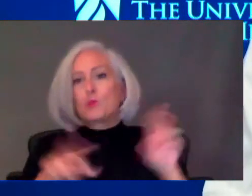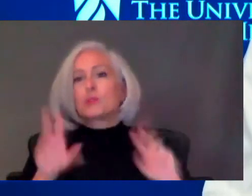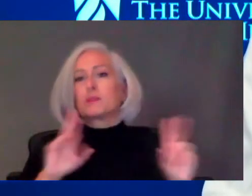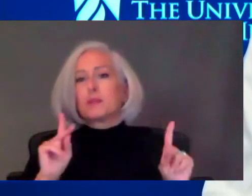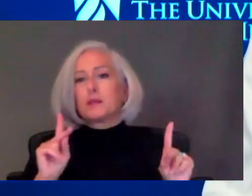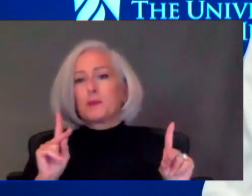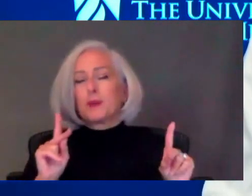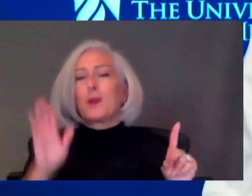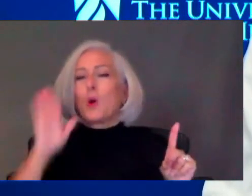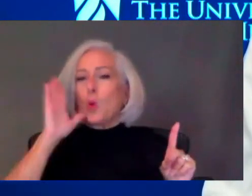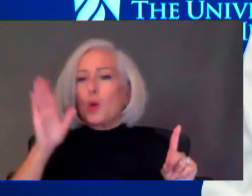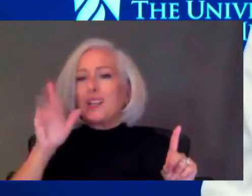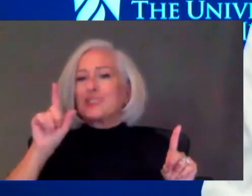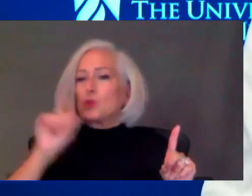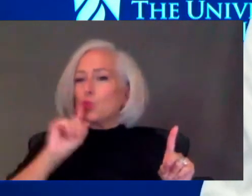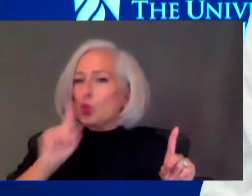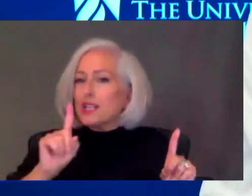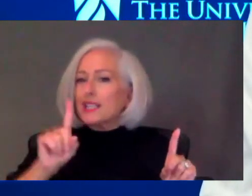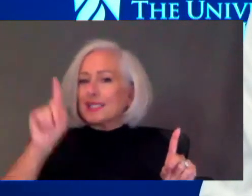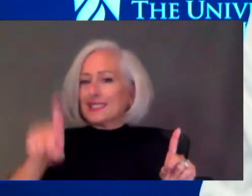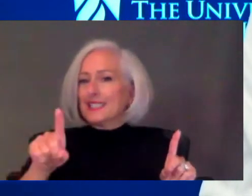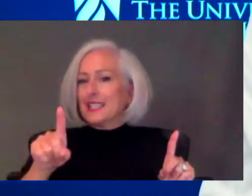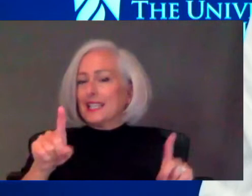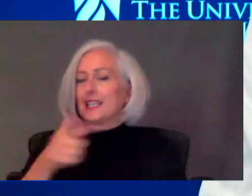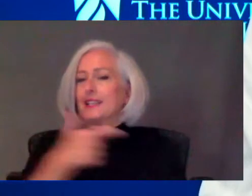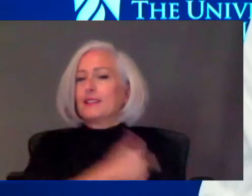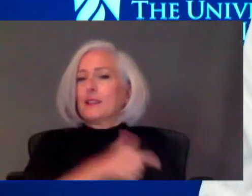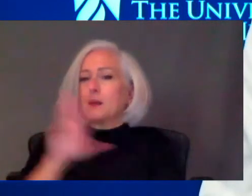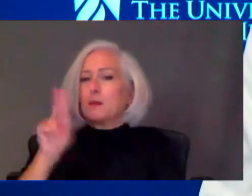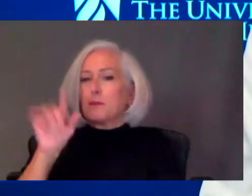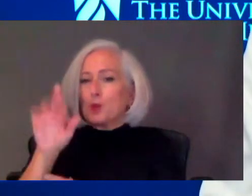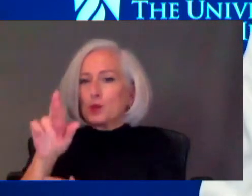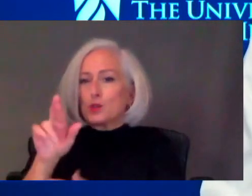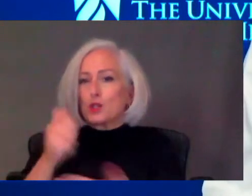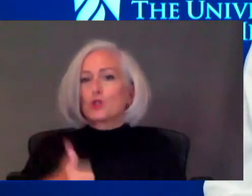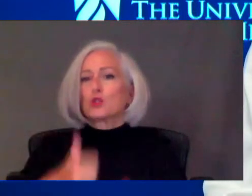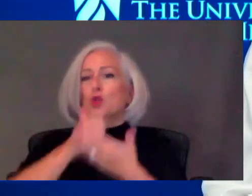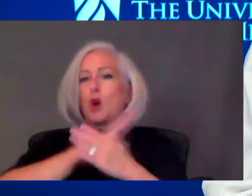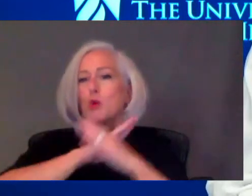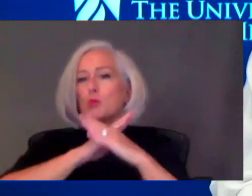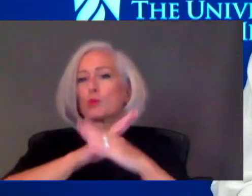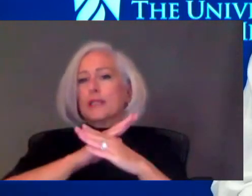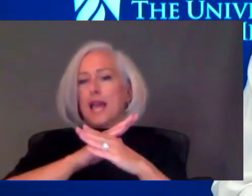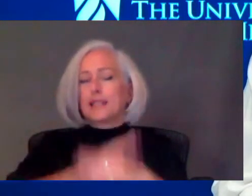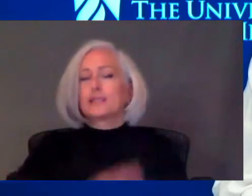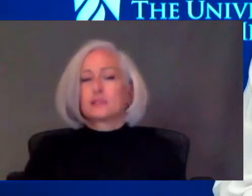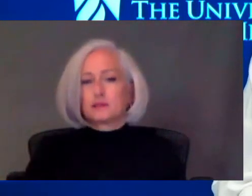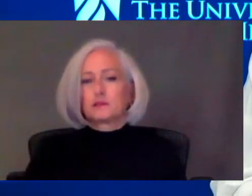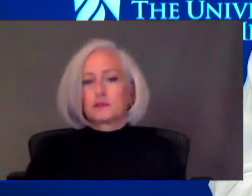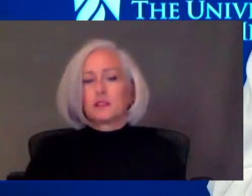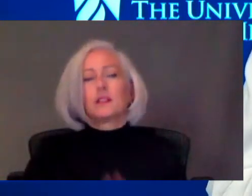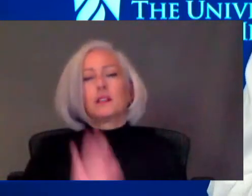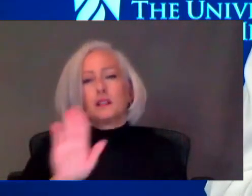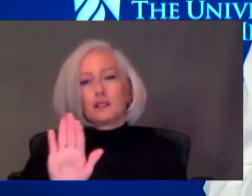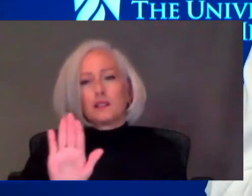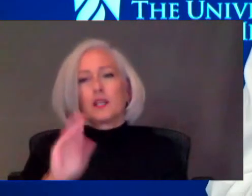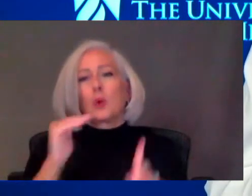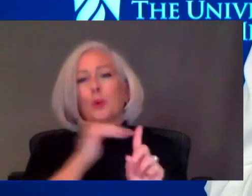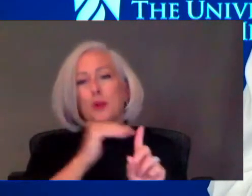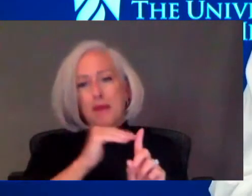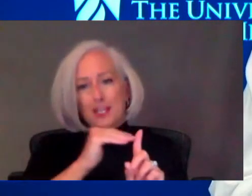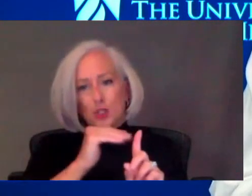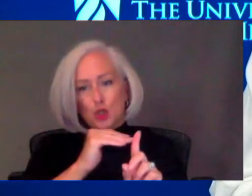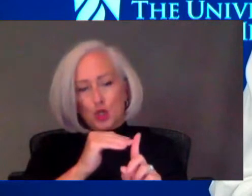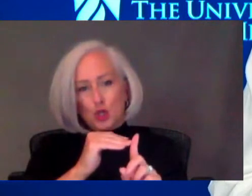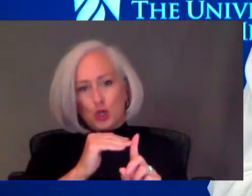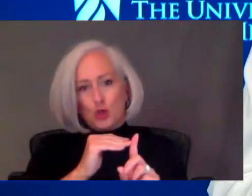learning, and it's people like Mario and Amber who are helping us learn more and more about this disease. But I'd like to jump in, I'd like to commend the person that asked this